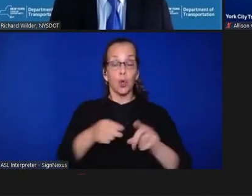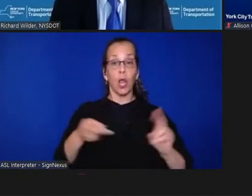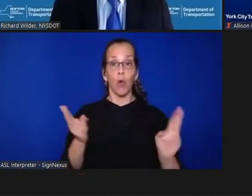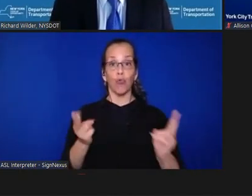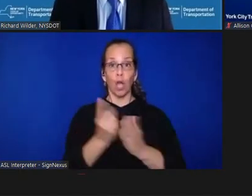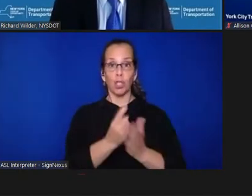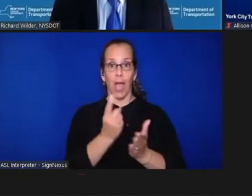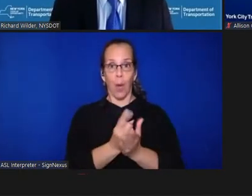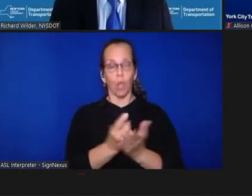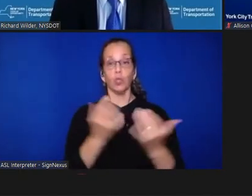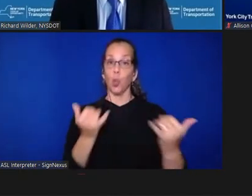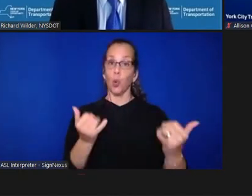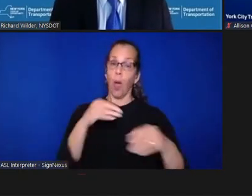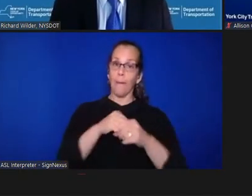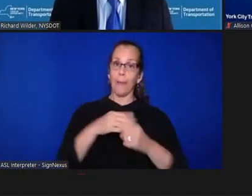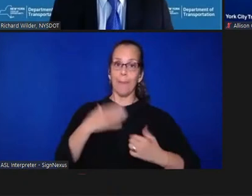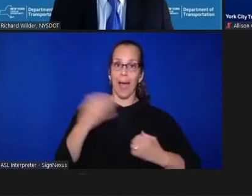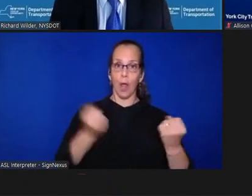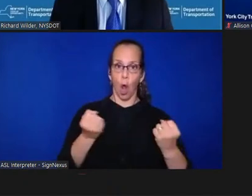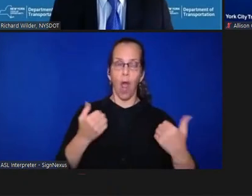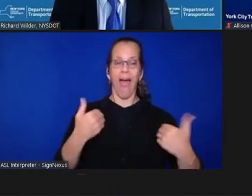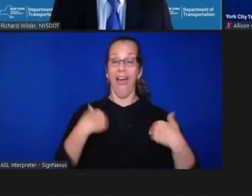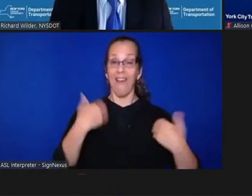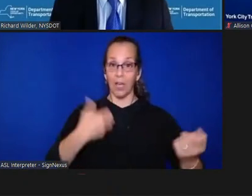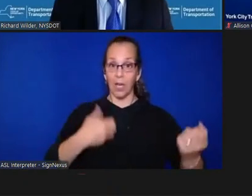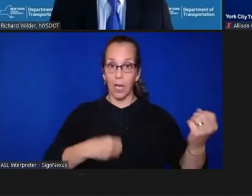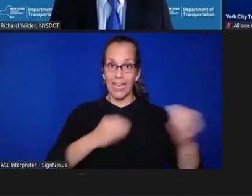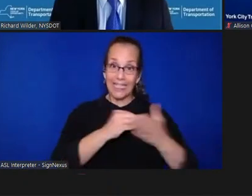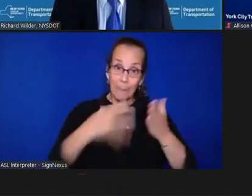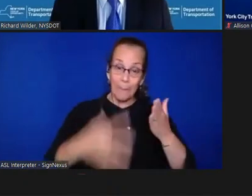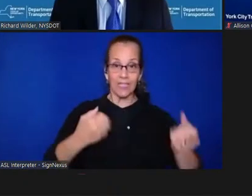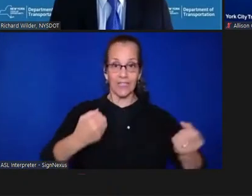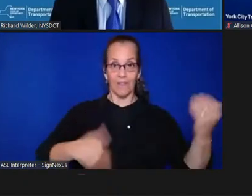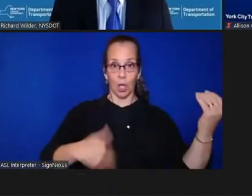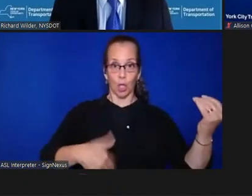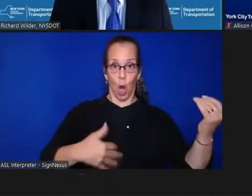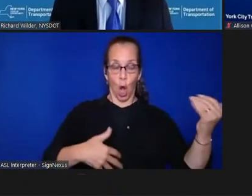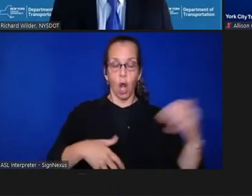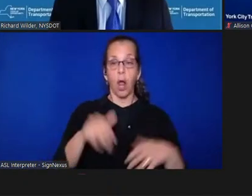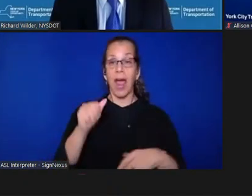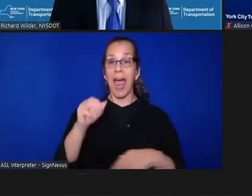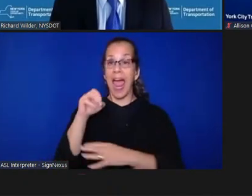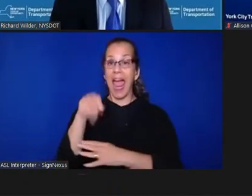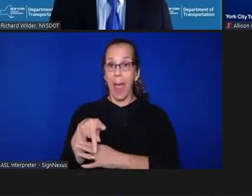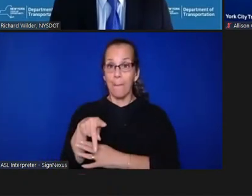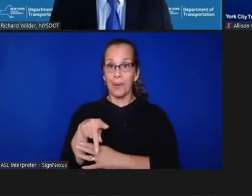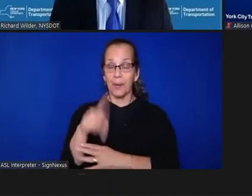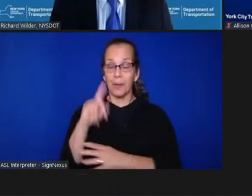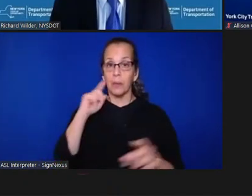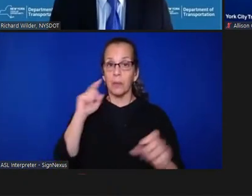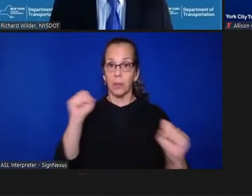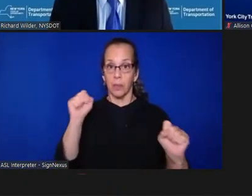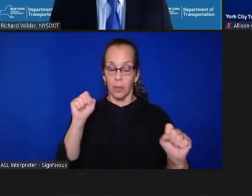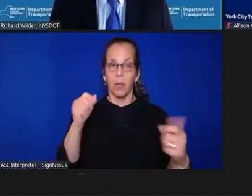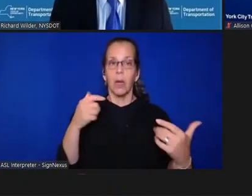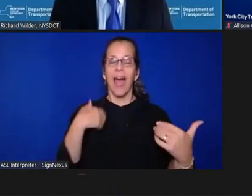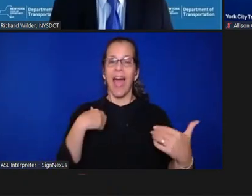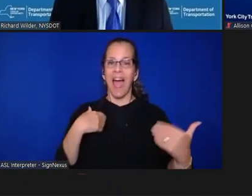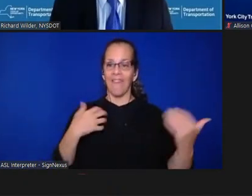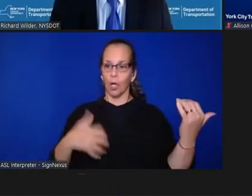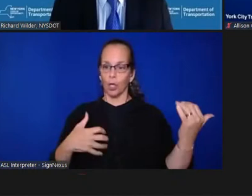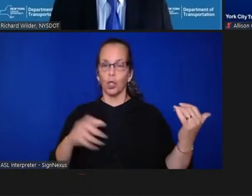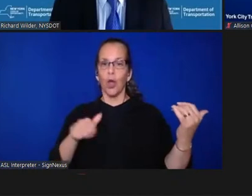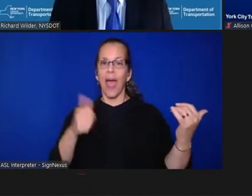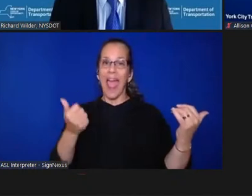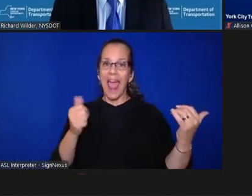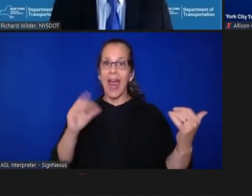I have a guitar expensive guitar I have an expensive guitar amp I have an amp card and I also have a case